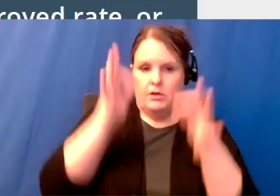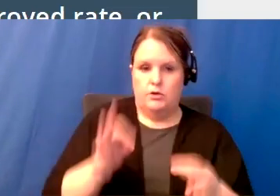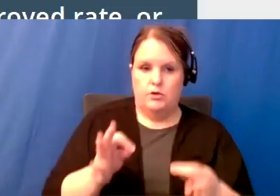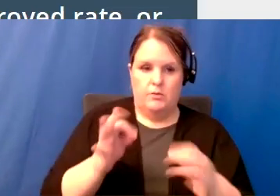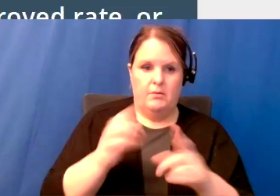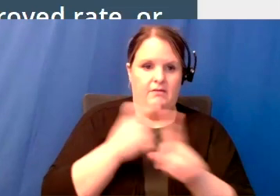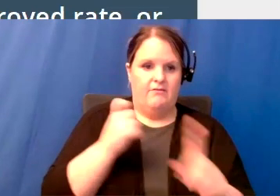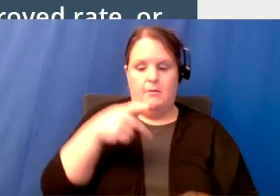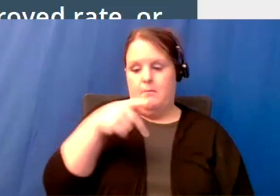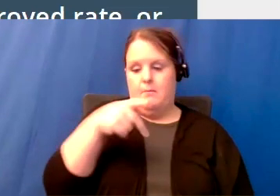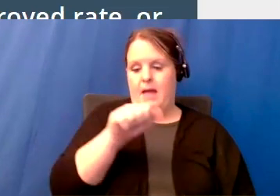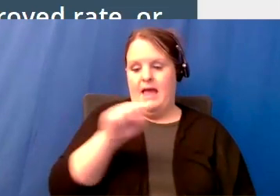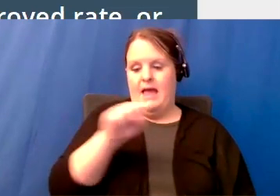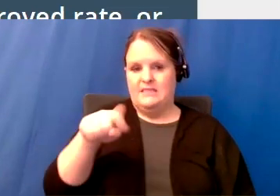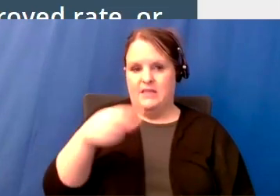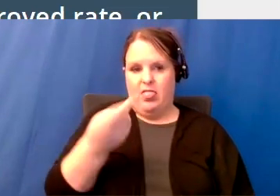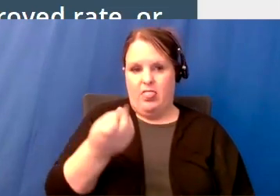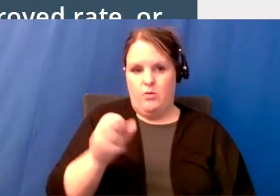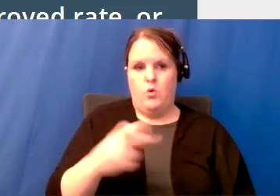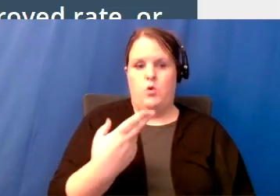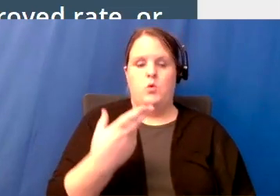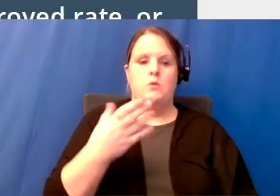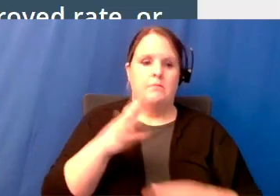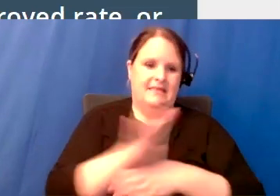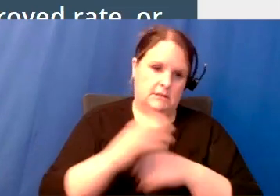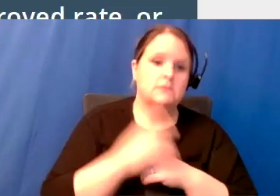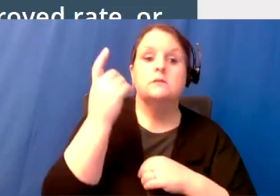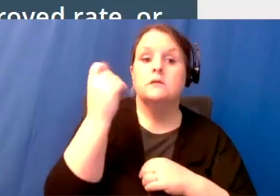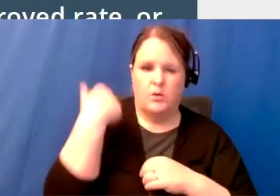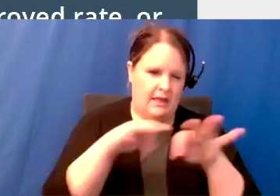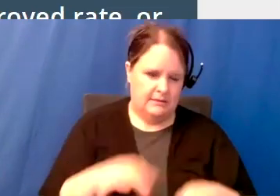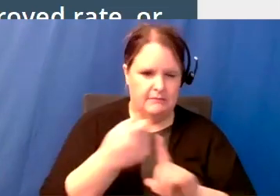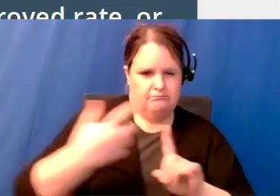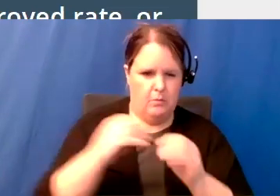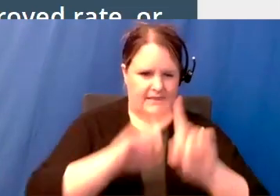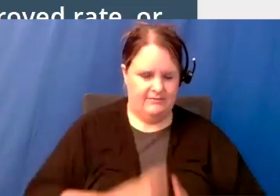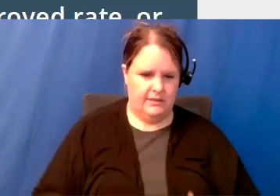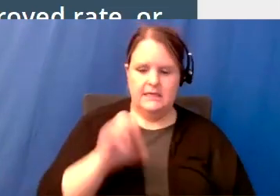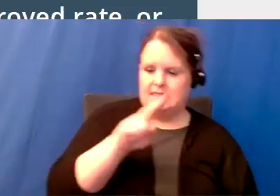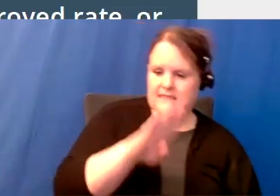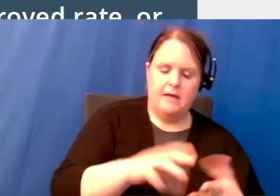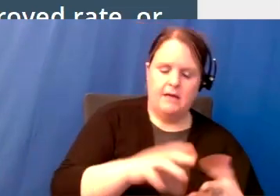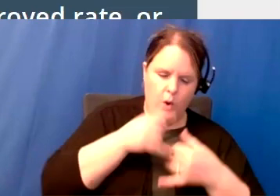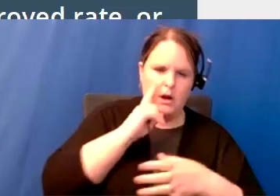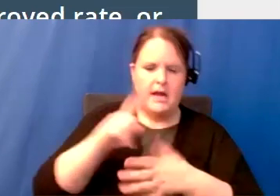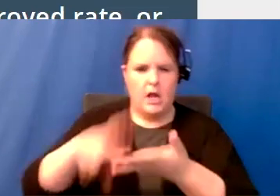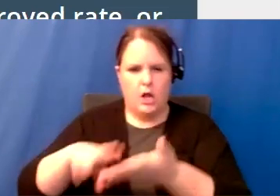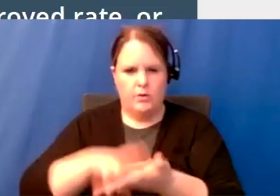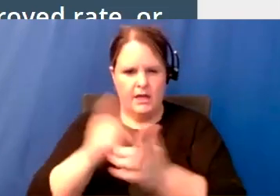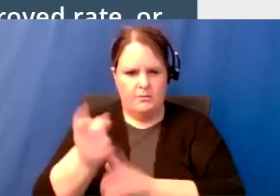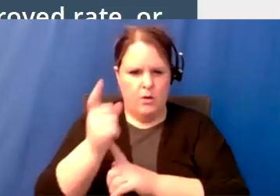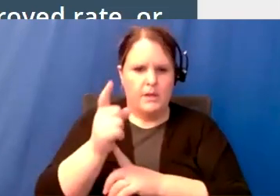entity. Okay. We're going to go through kind of maybe some of the differences between subawards and contracts in a minute,